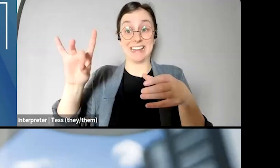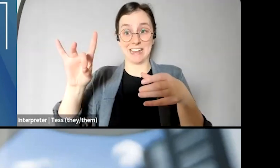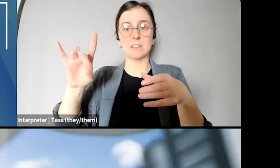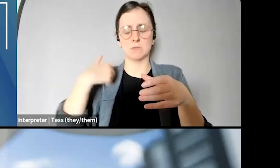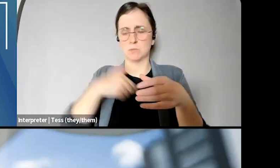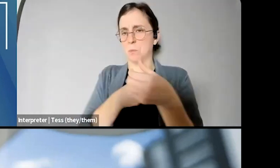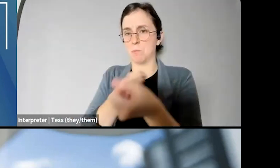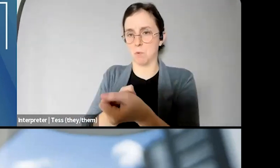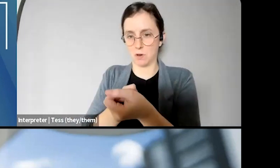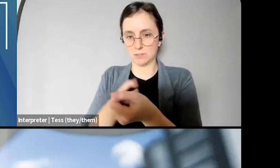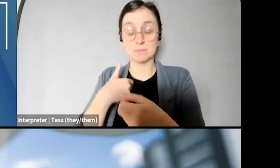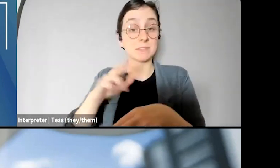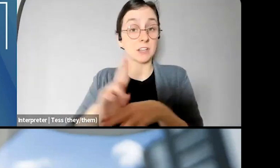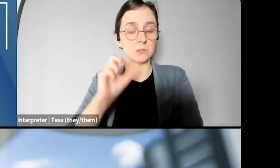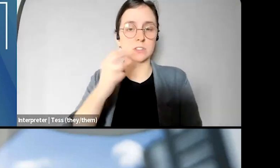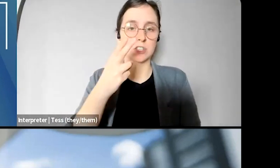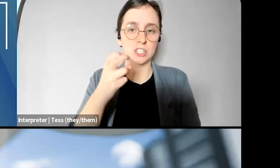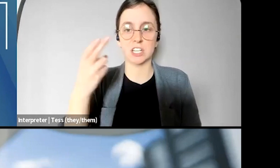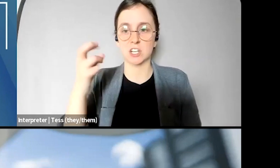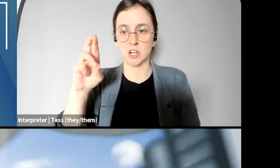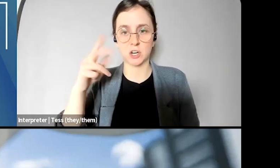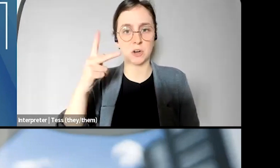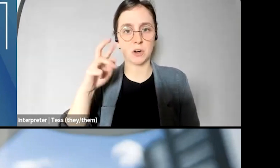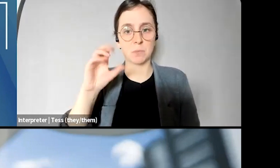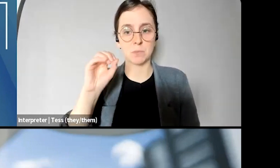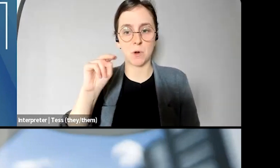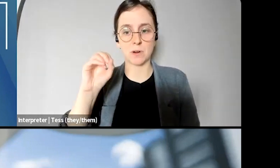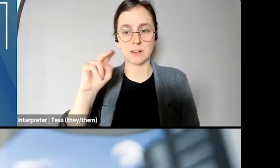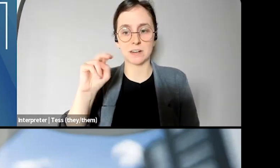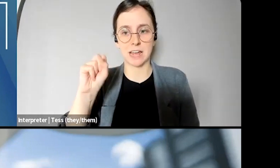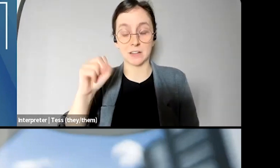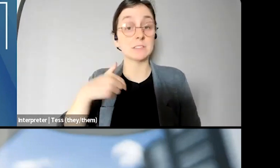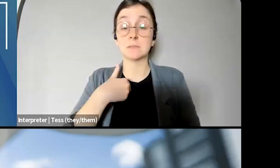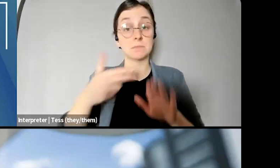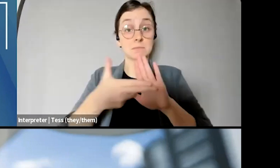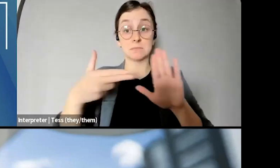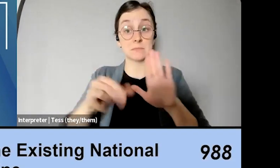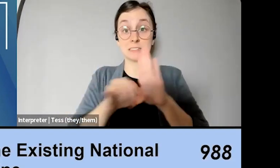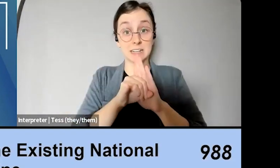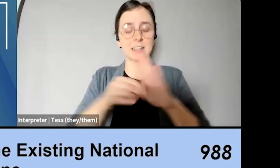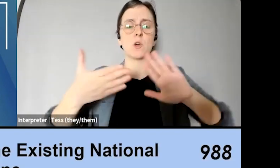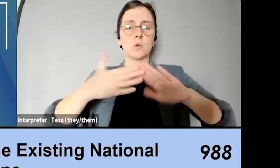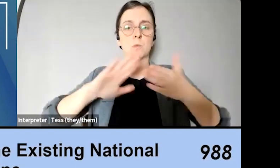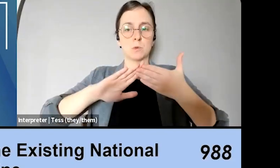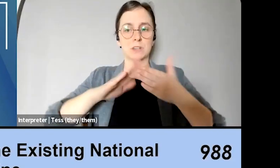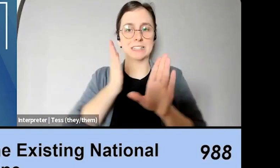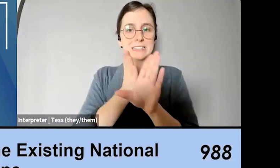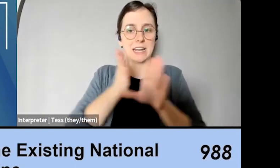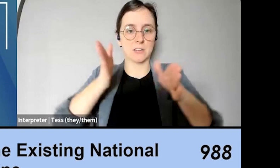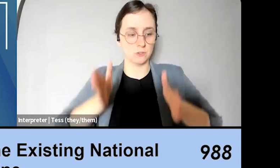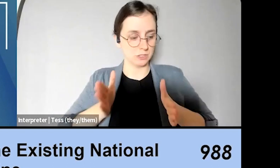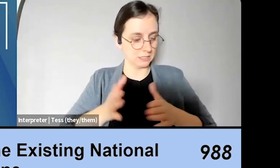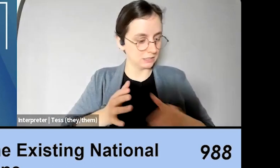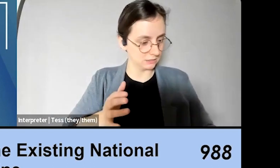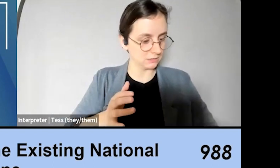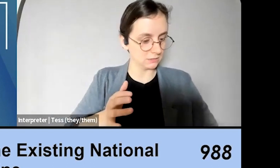I use she, her pronouns, and I professionally identify as a community psychiatrist. Next slide. What I wanted to do, Laura's